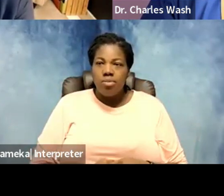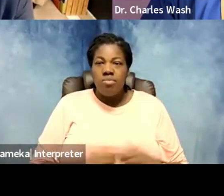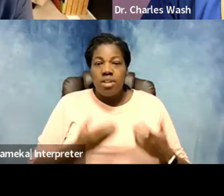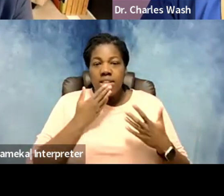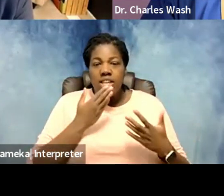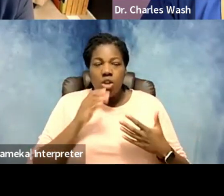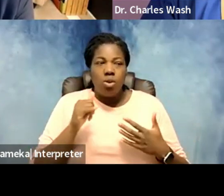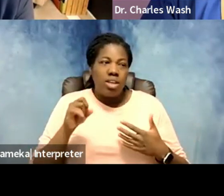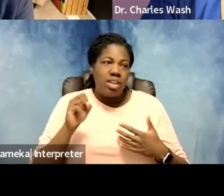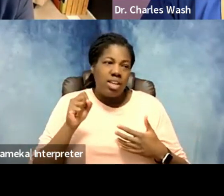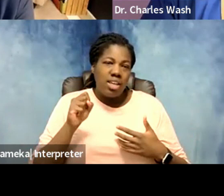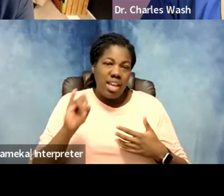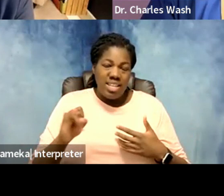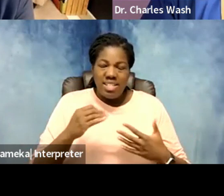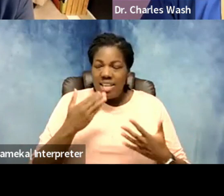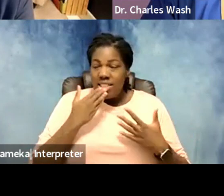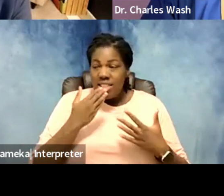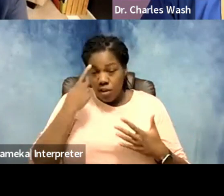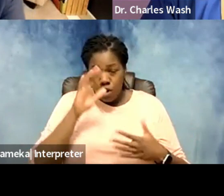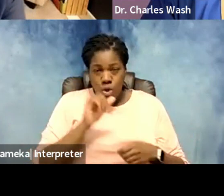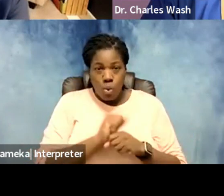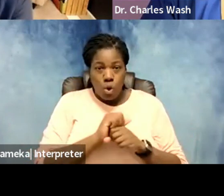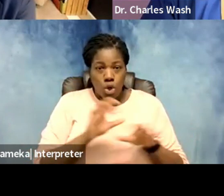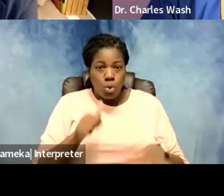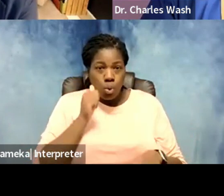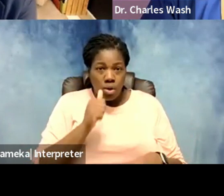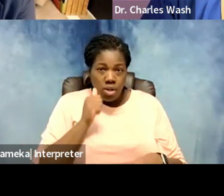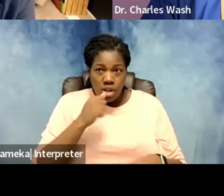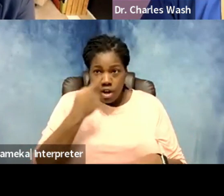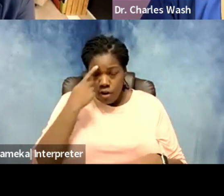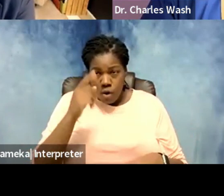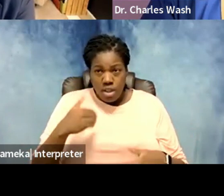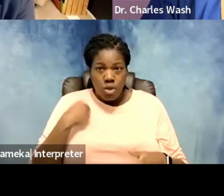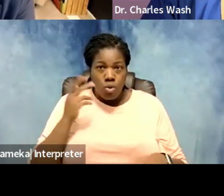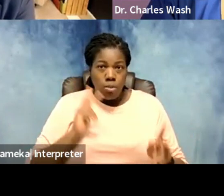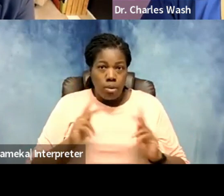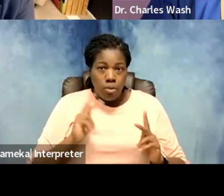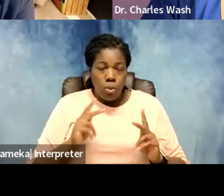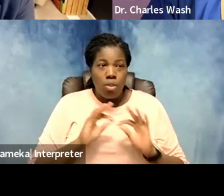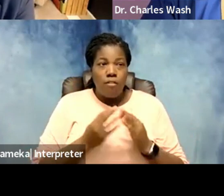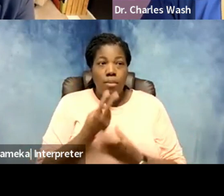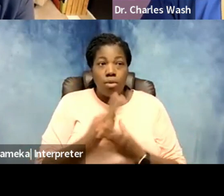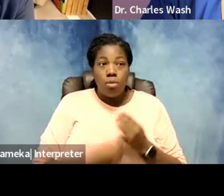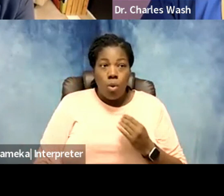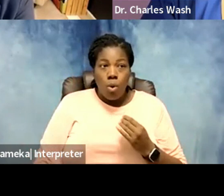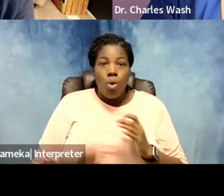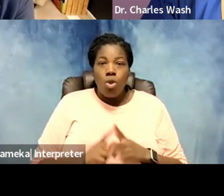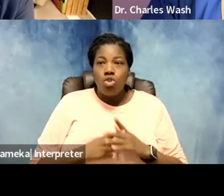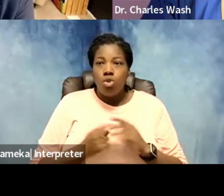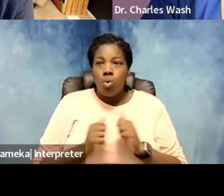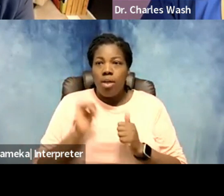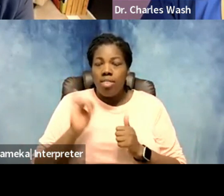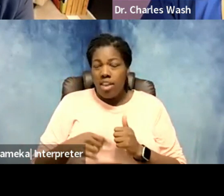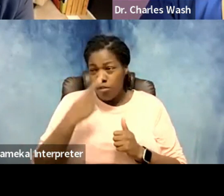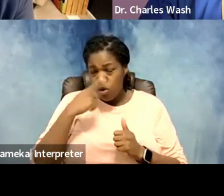much, Cassie, and thanks for the work that you're doing on a day in and day out basis for these youth and the families. Let's just start there if we